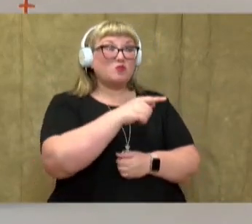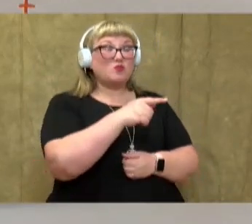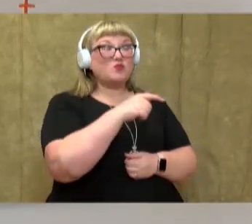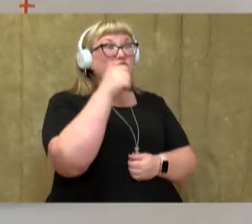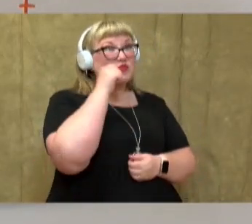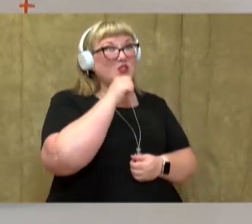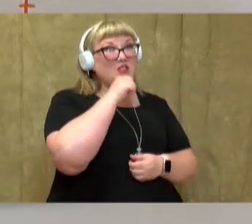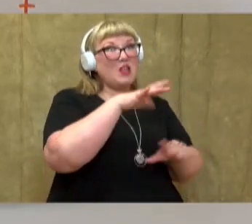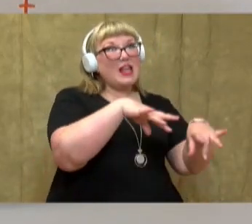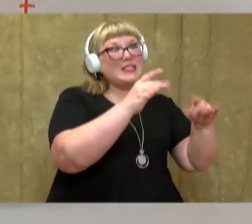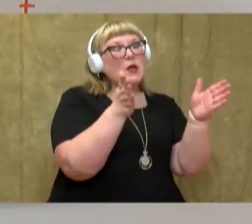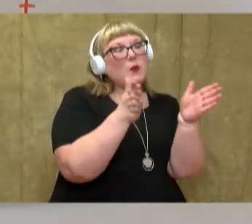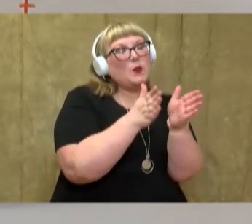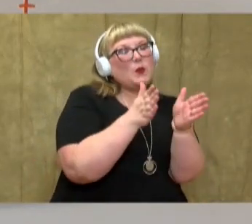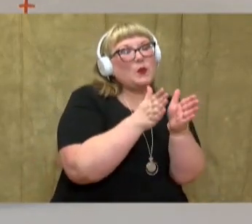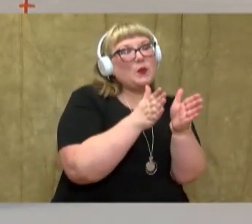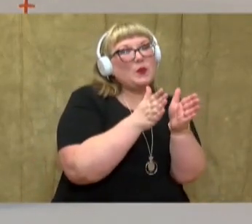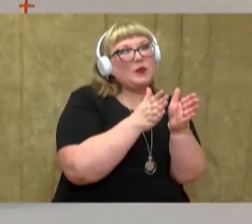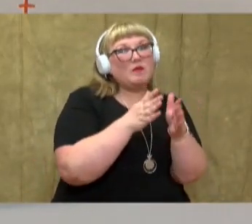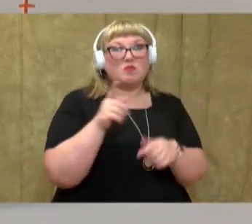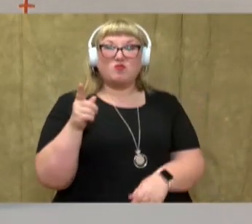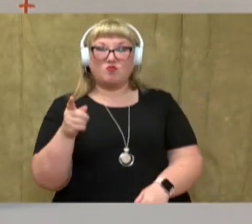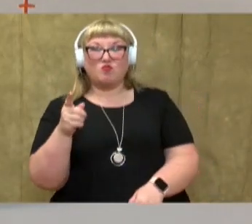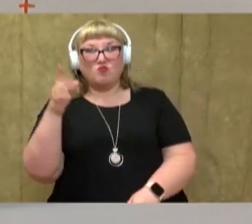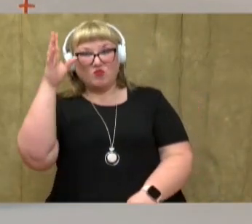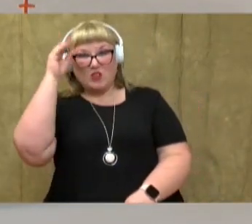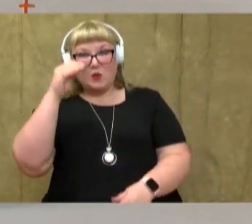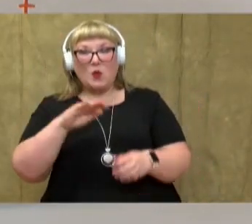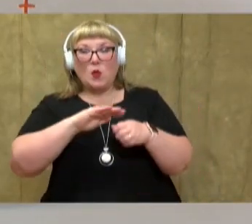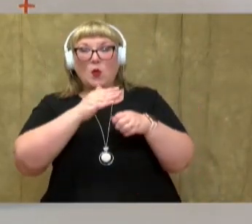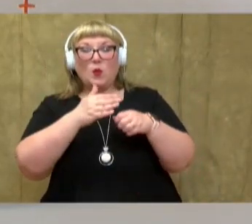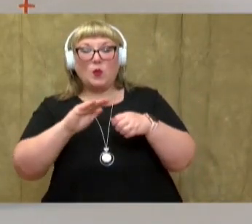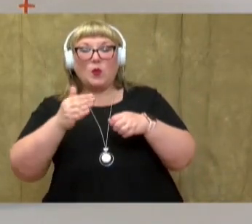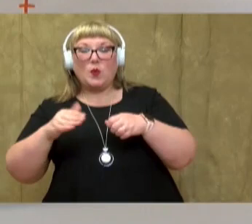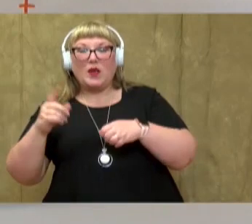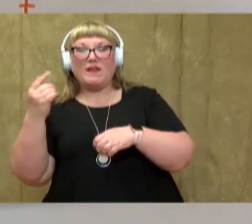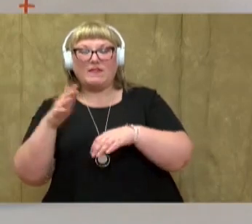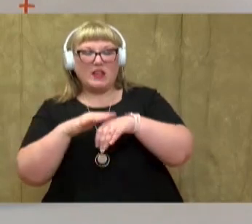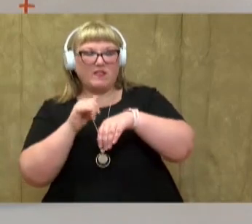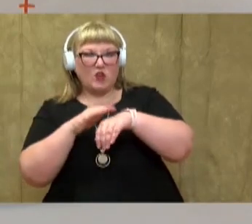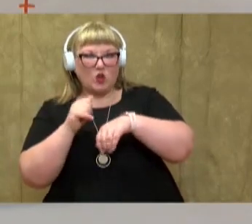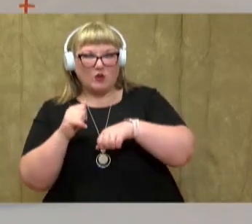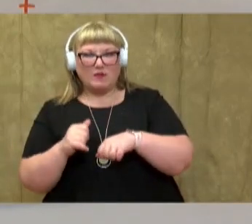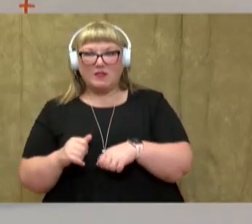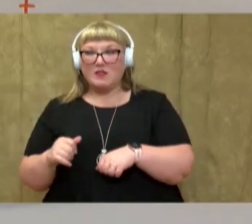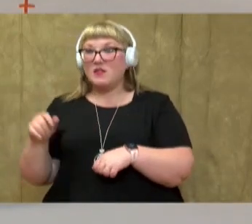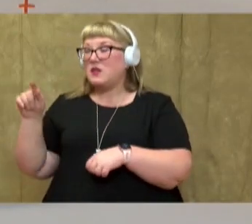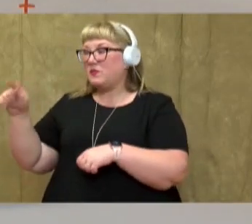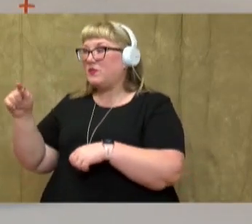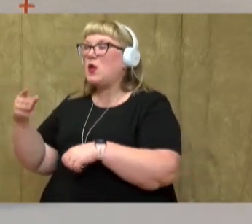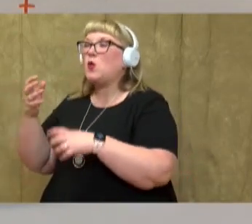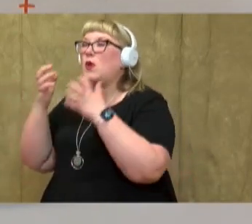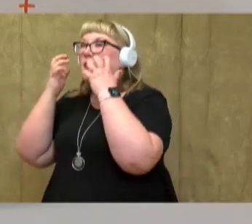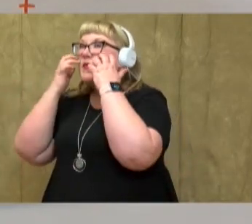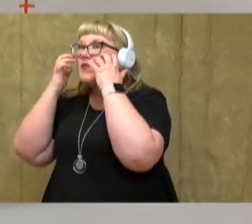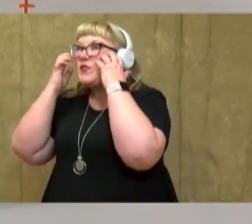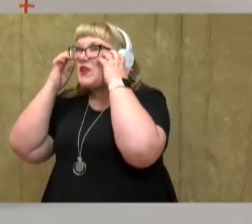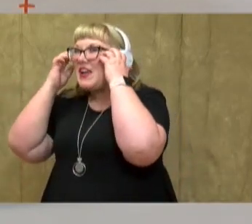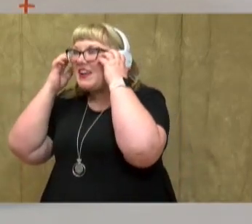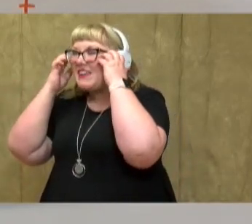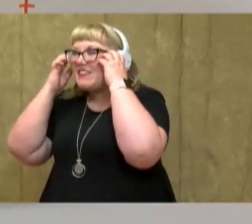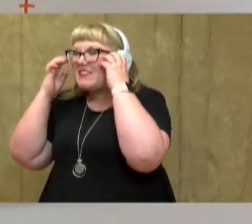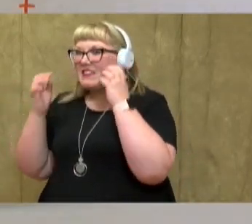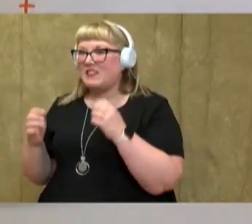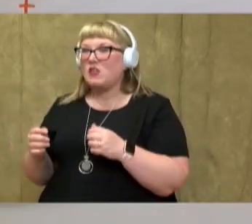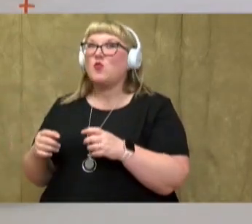Caitlin adopts the littlest, Wayne the waviest one, Sophia the pig with freckles. That's always on